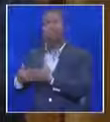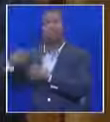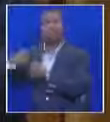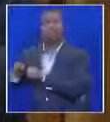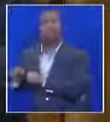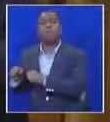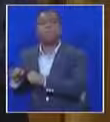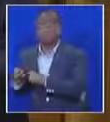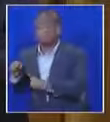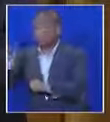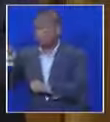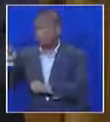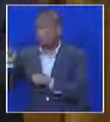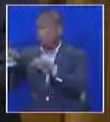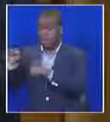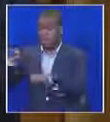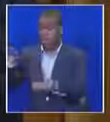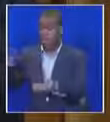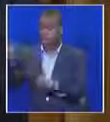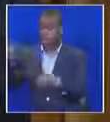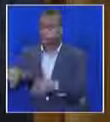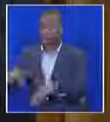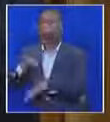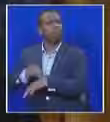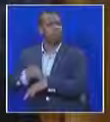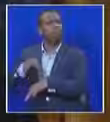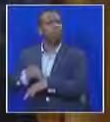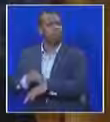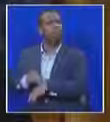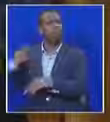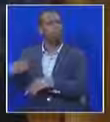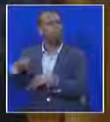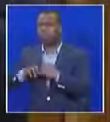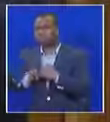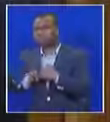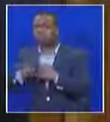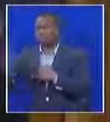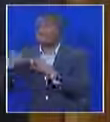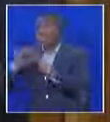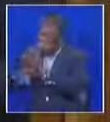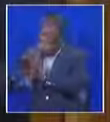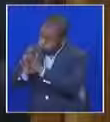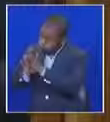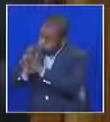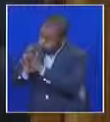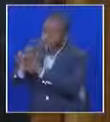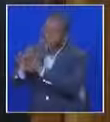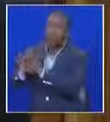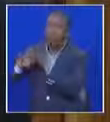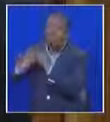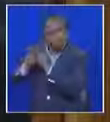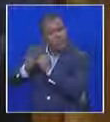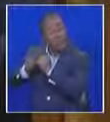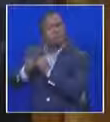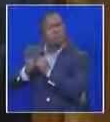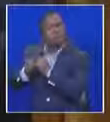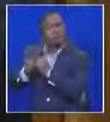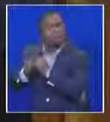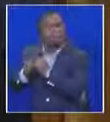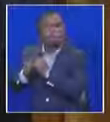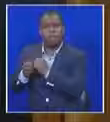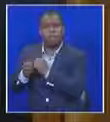The SAA has been in trouble. We are trying to get the SAA out of trouble. And